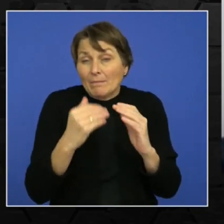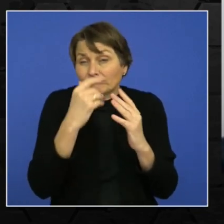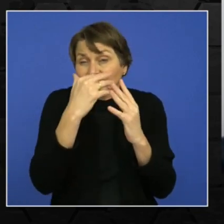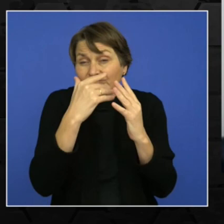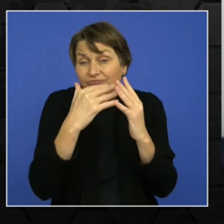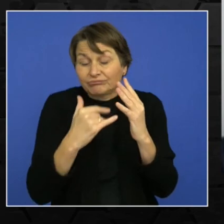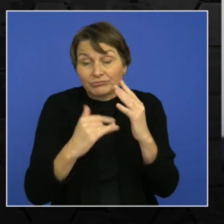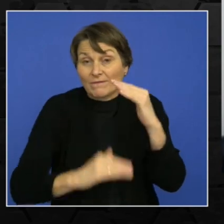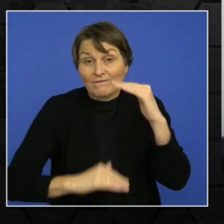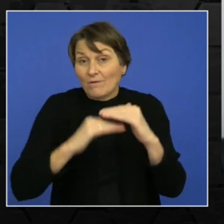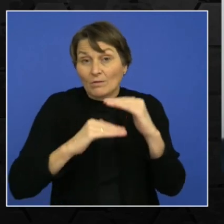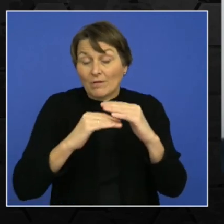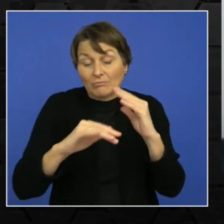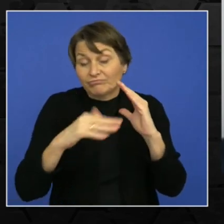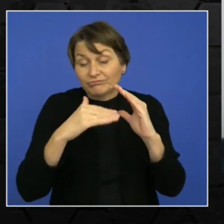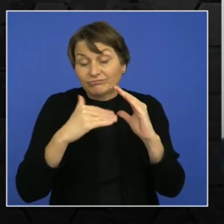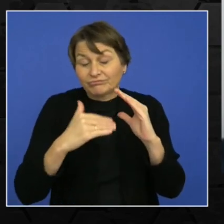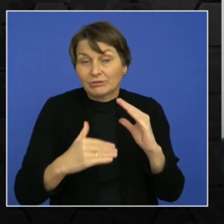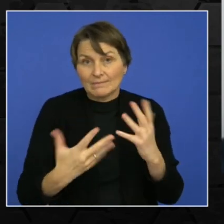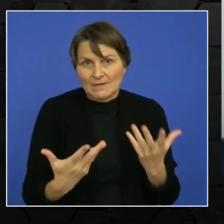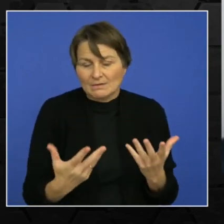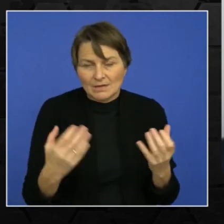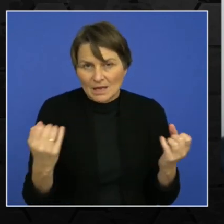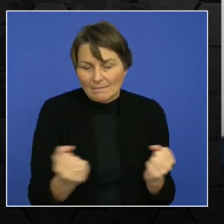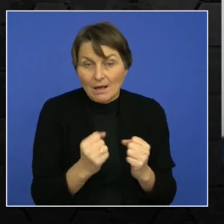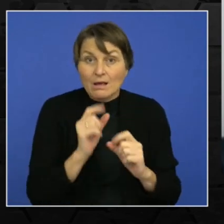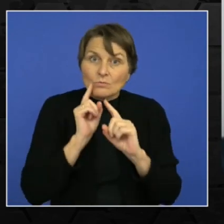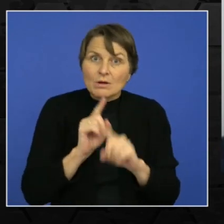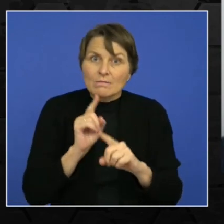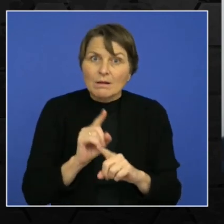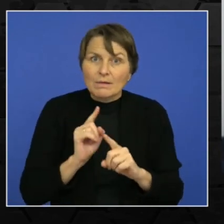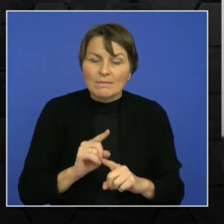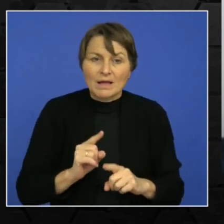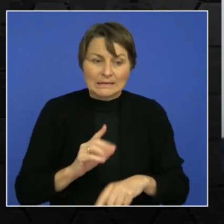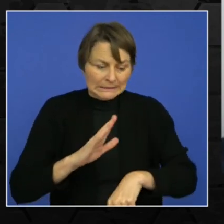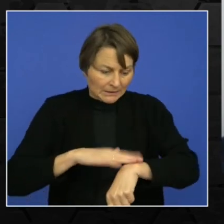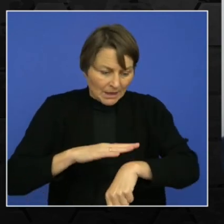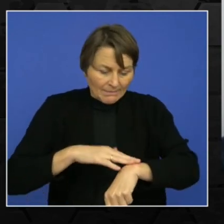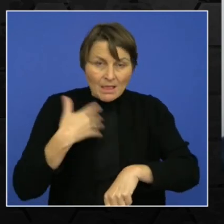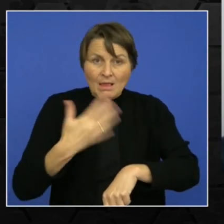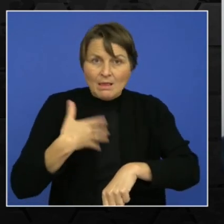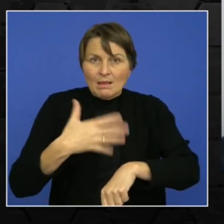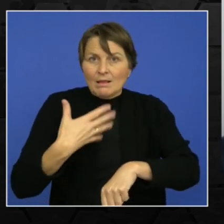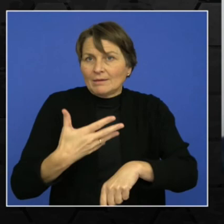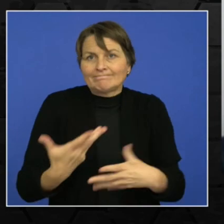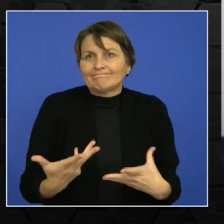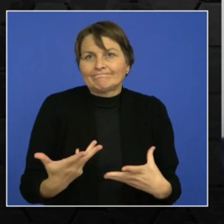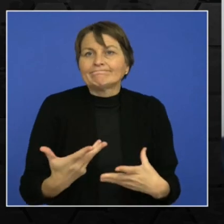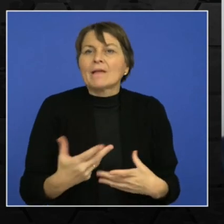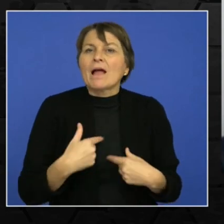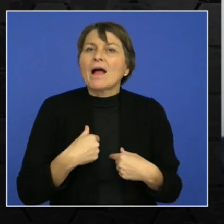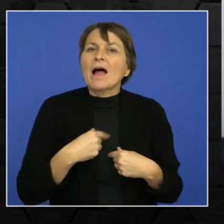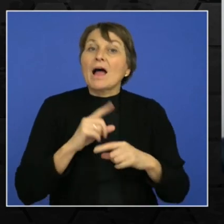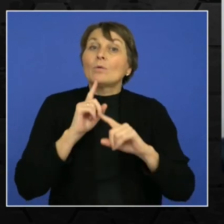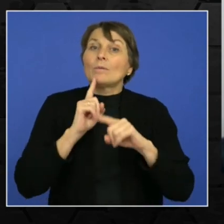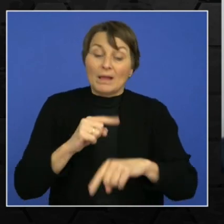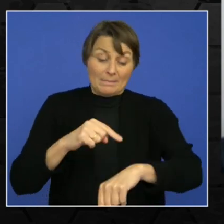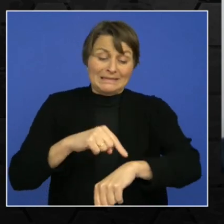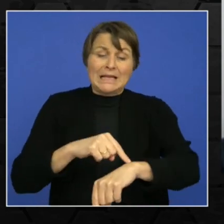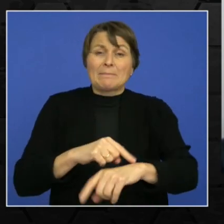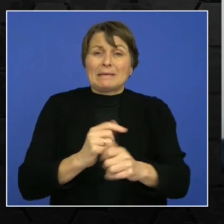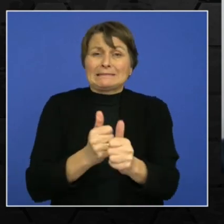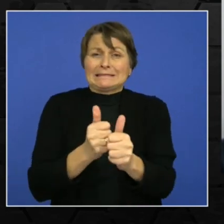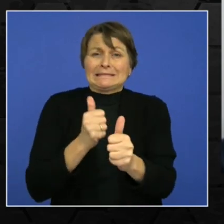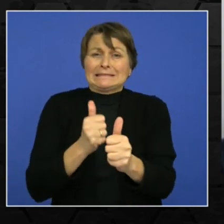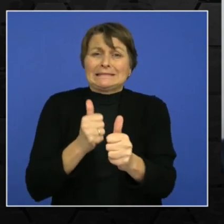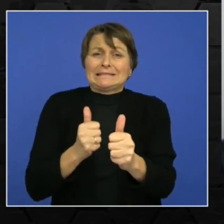have time to reply to all of them on time. Like I do reply to them, but it takes time. What I would